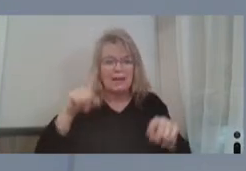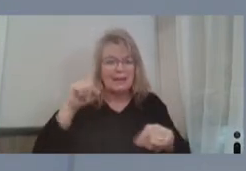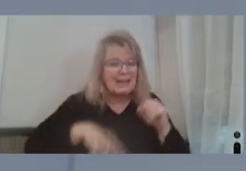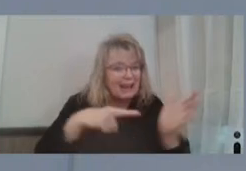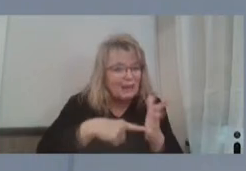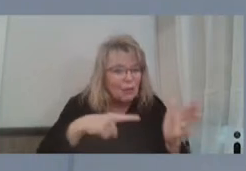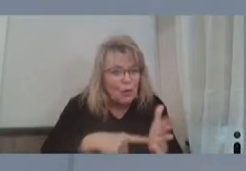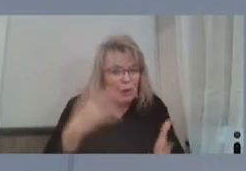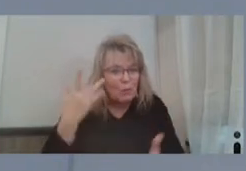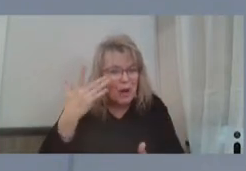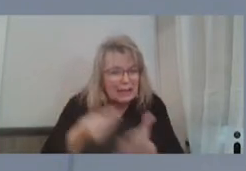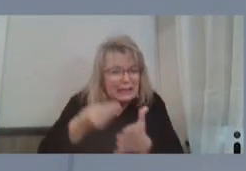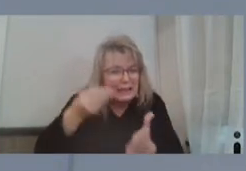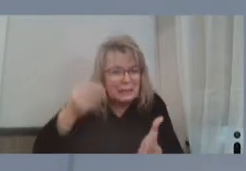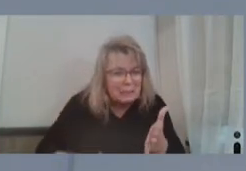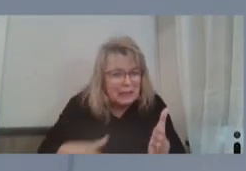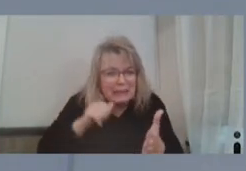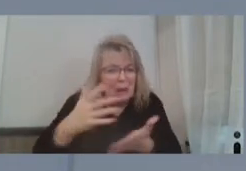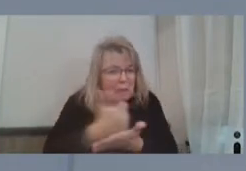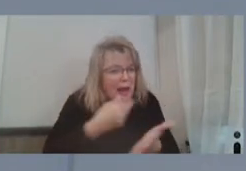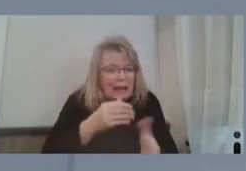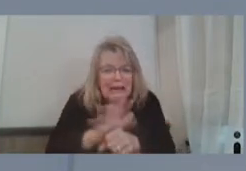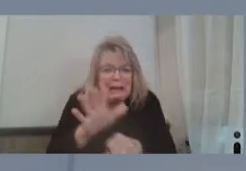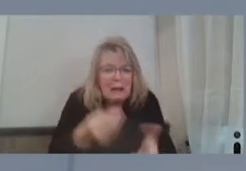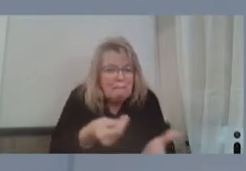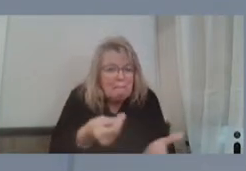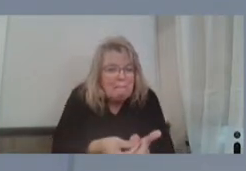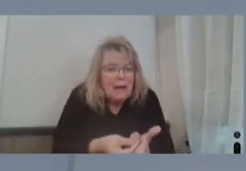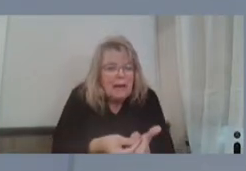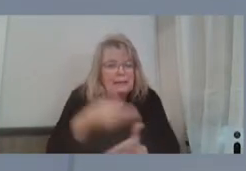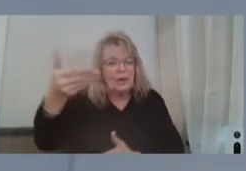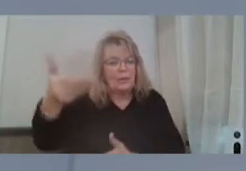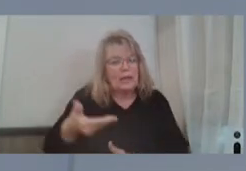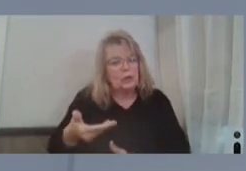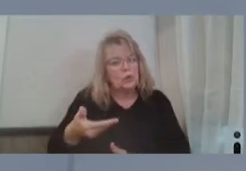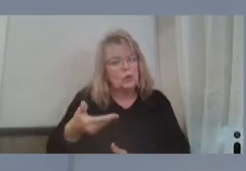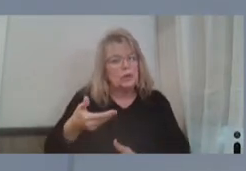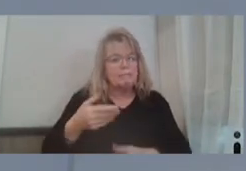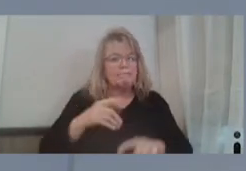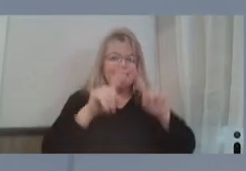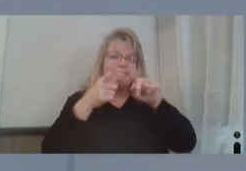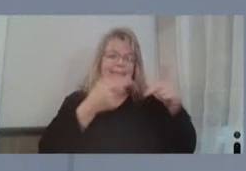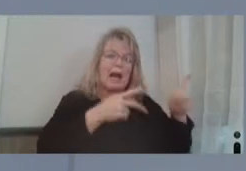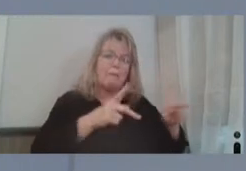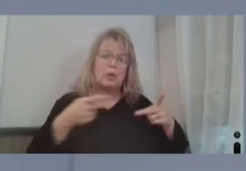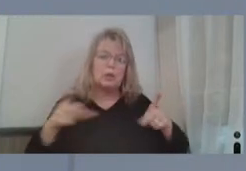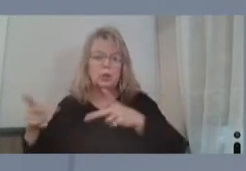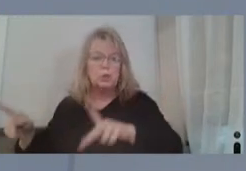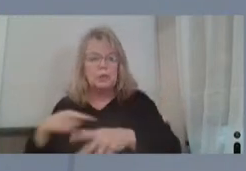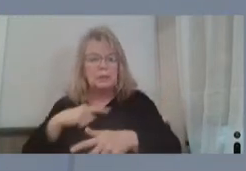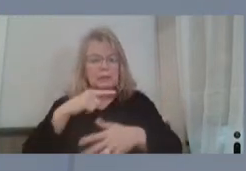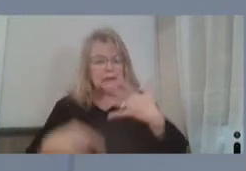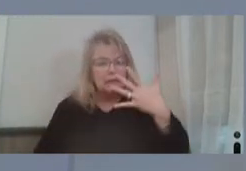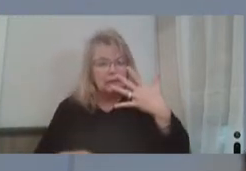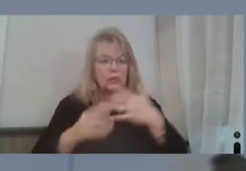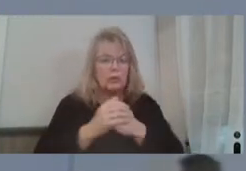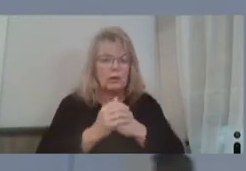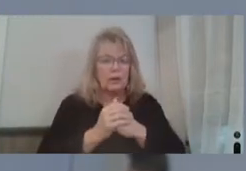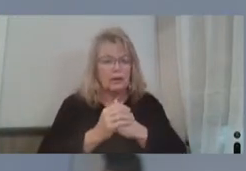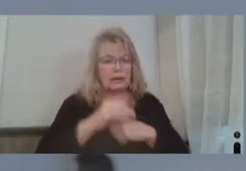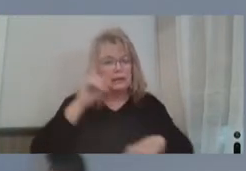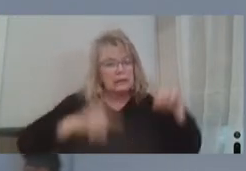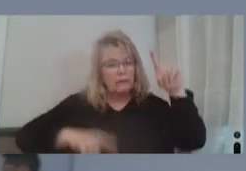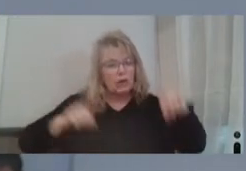and they don't make enough money. And so introducing opportunities for a diversity of housing